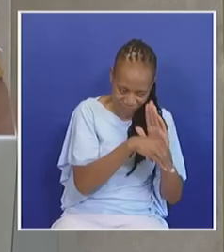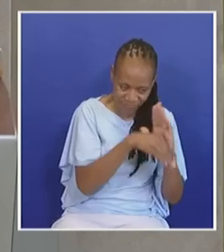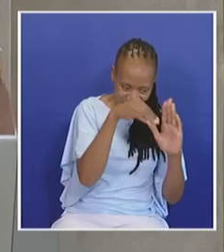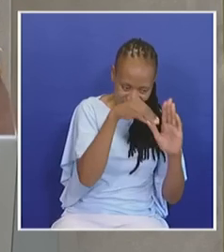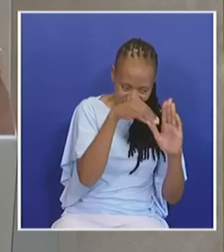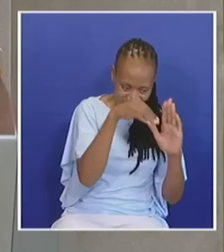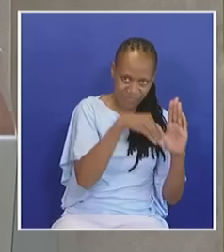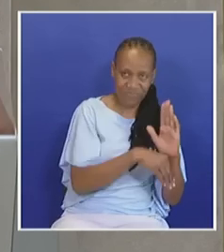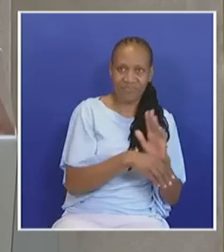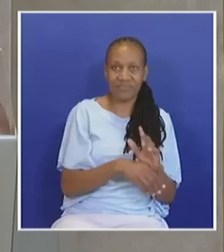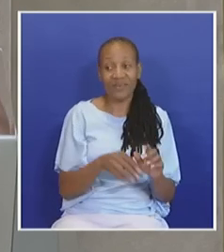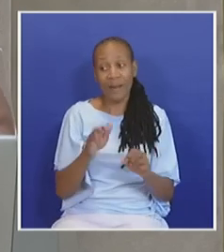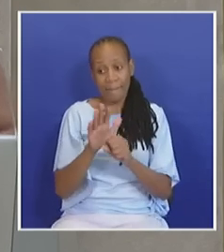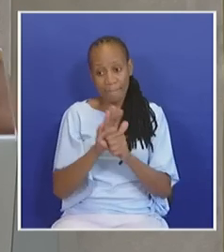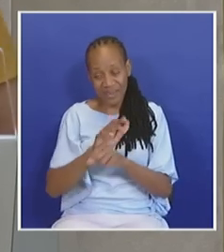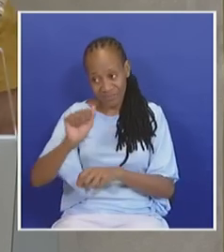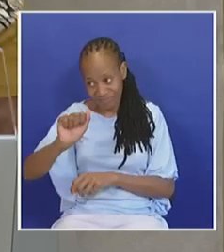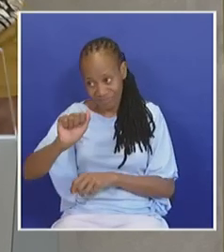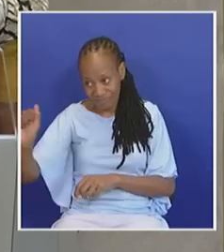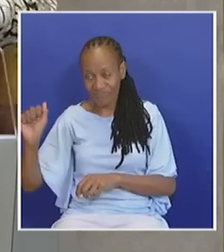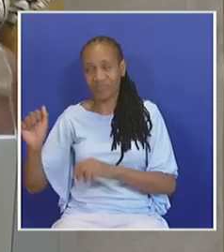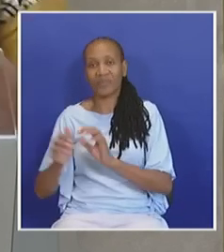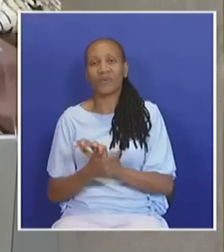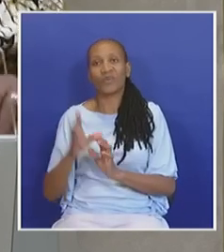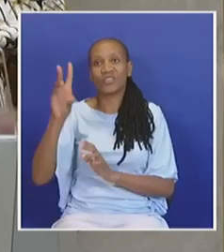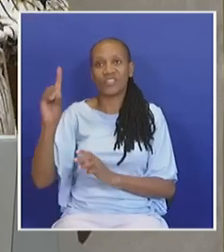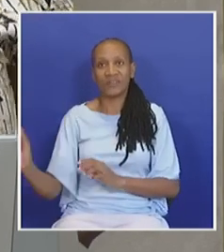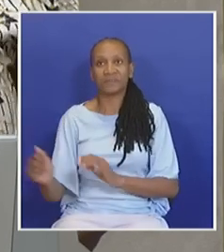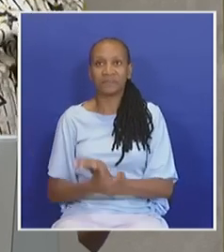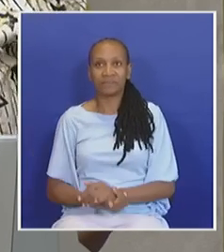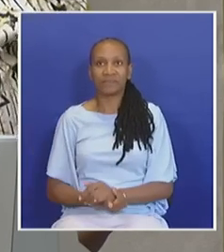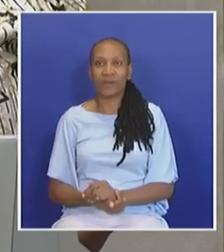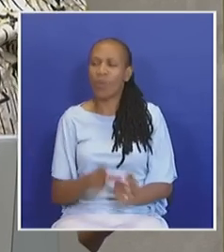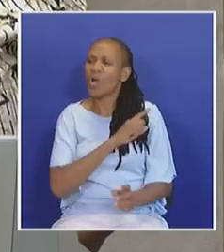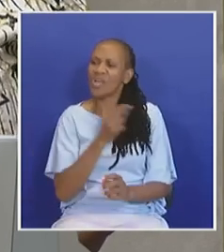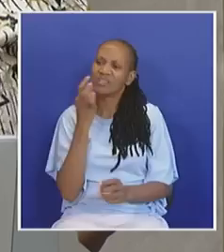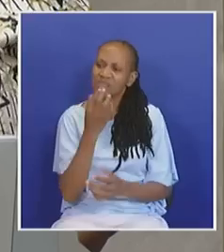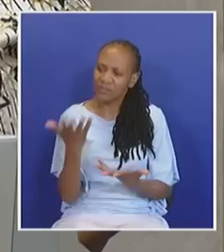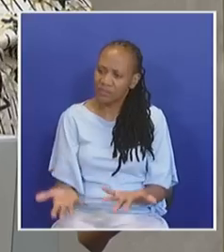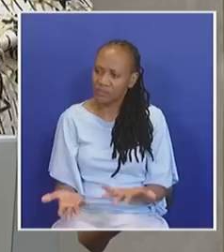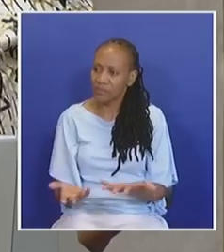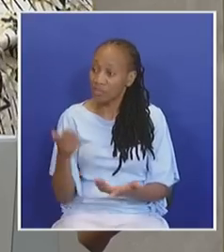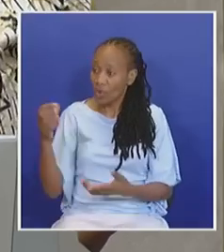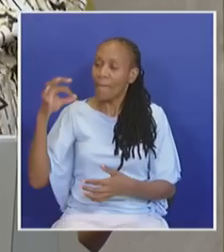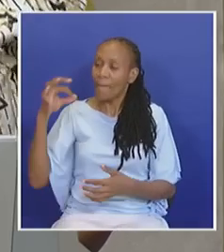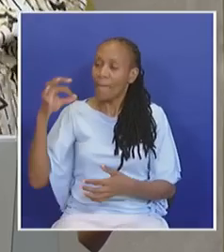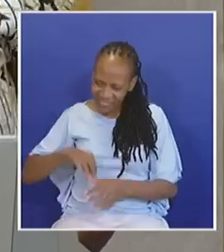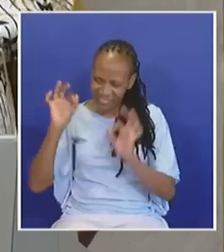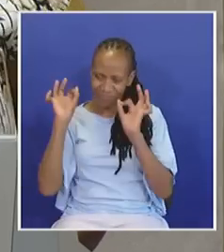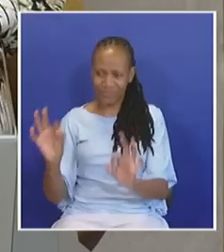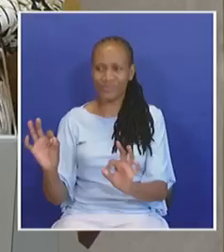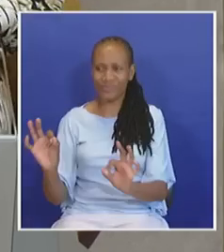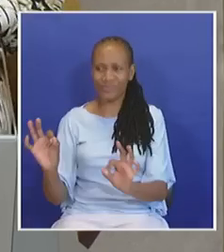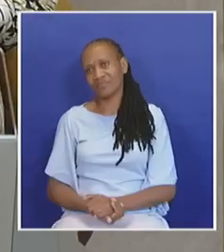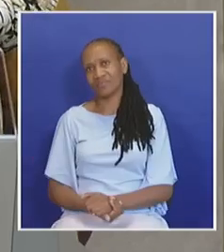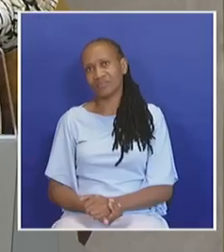where you're coming from with this issue of racism. Because you benefited from it. It is difficult